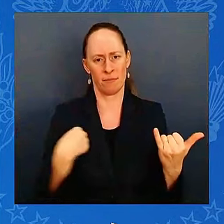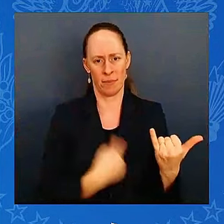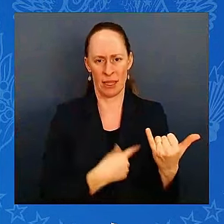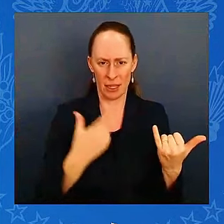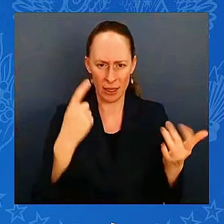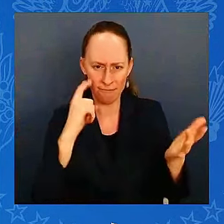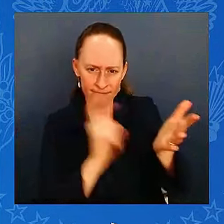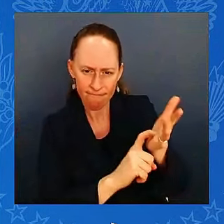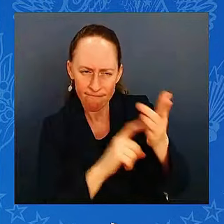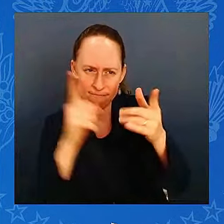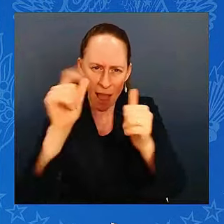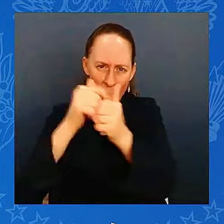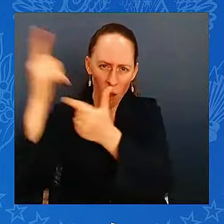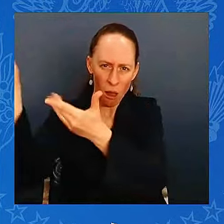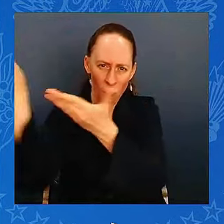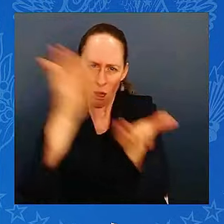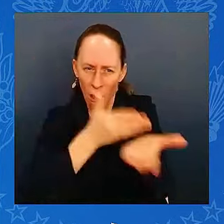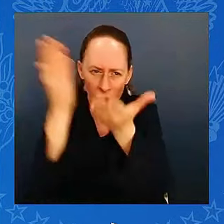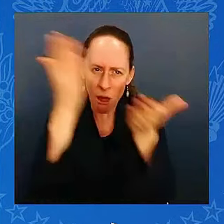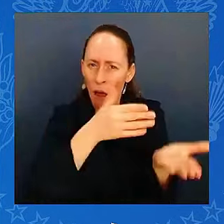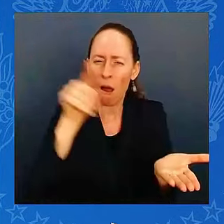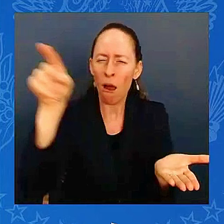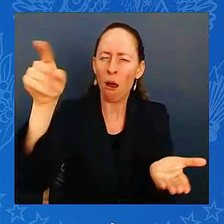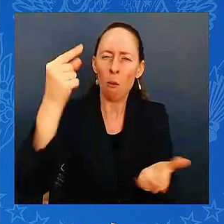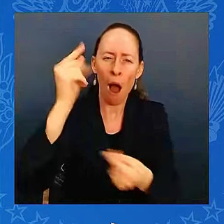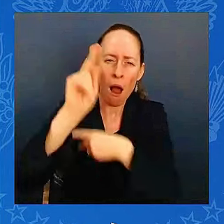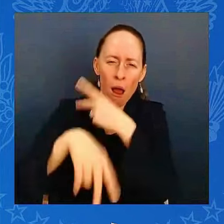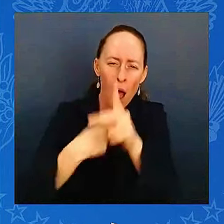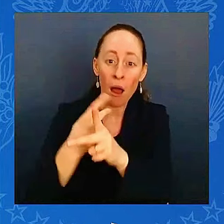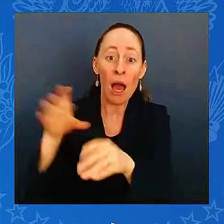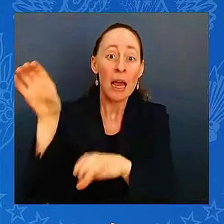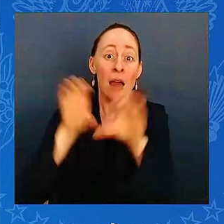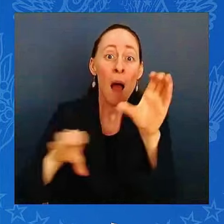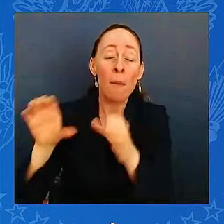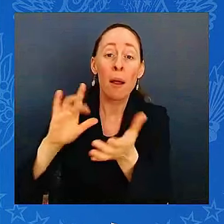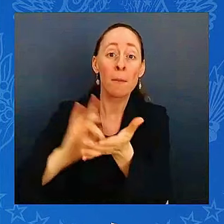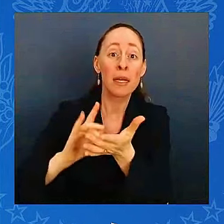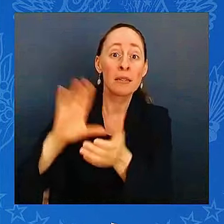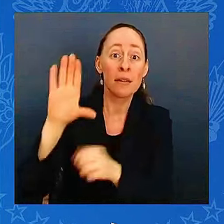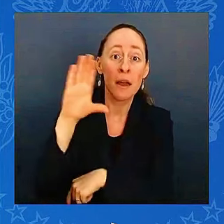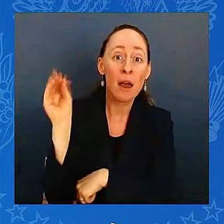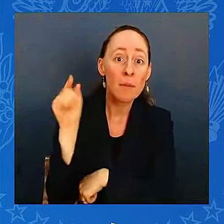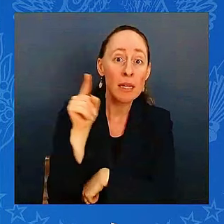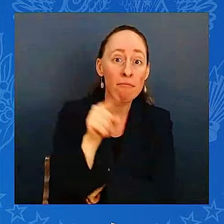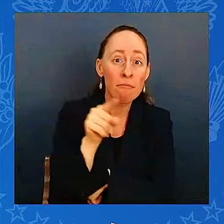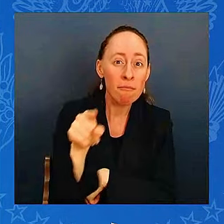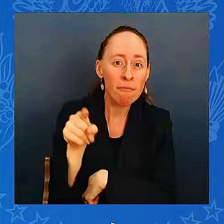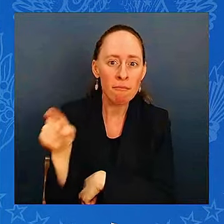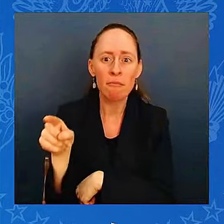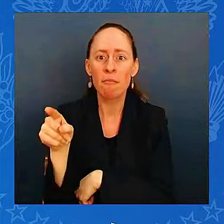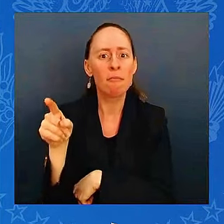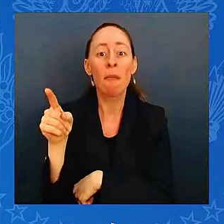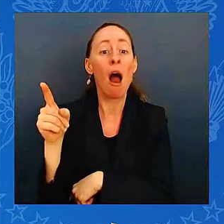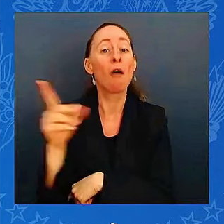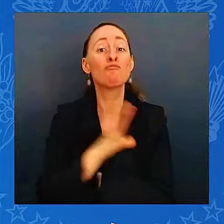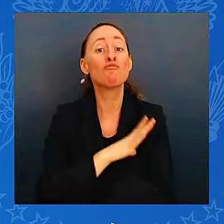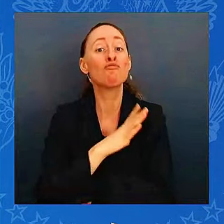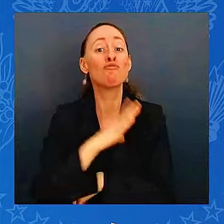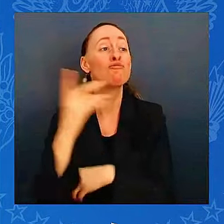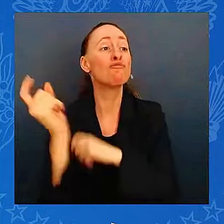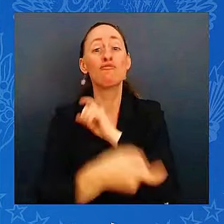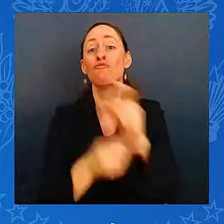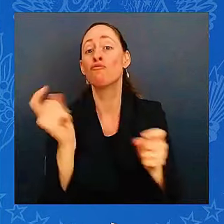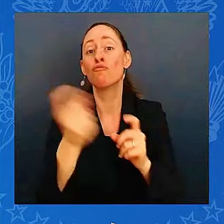by demanding pharmaceutical companies to provide these drugs in smaller doses. And secondly, convincing doctors to limit